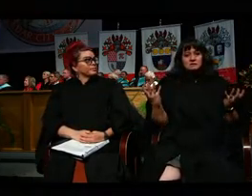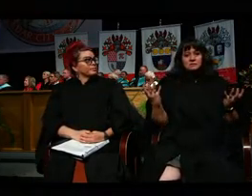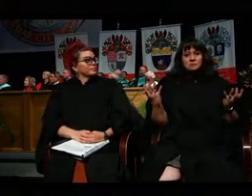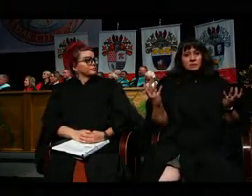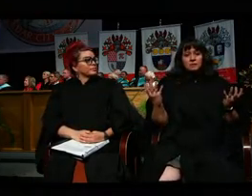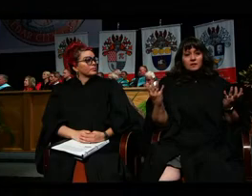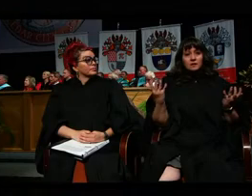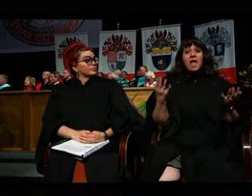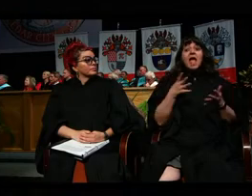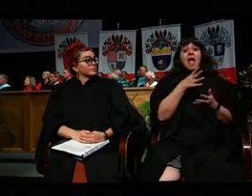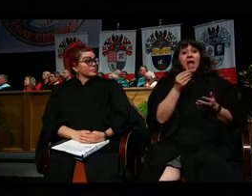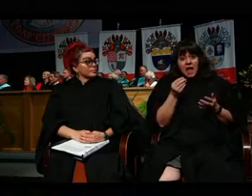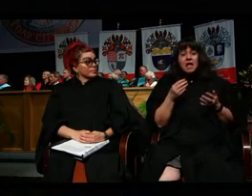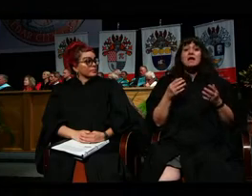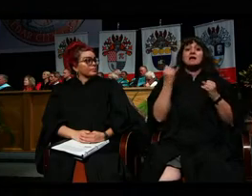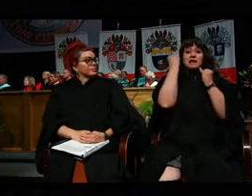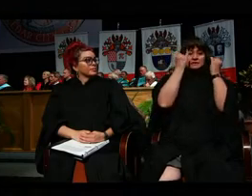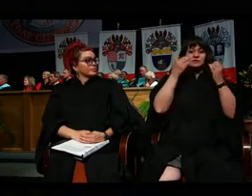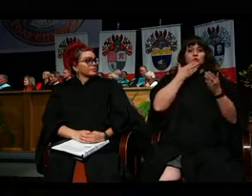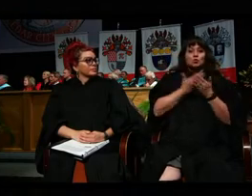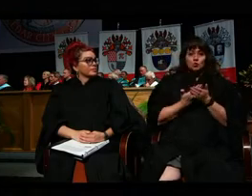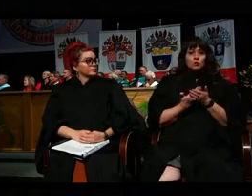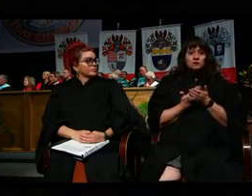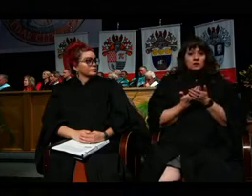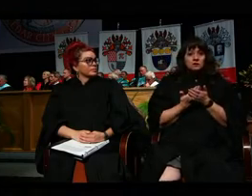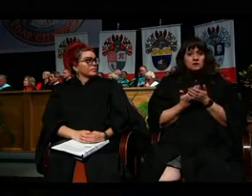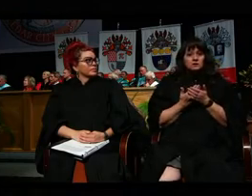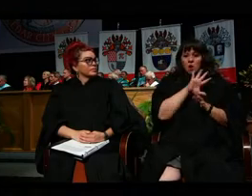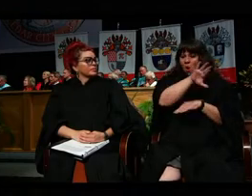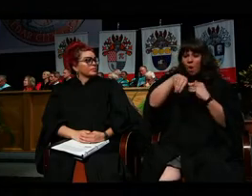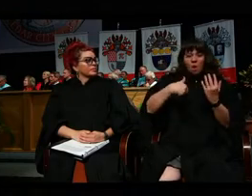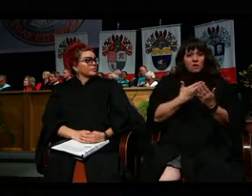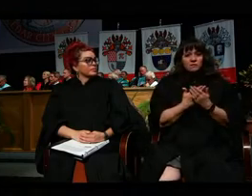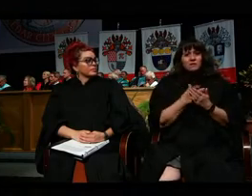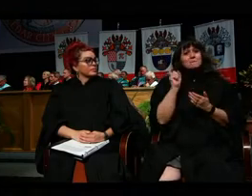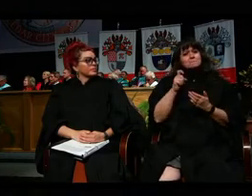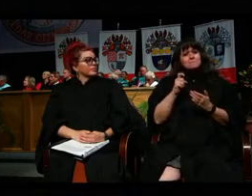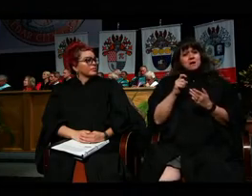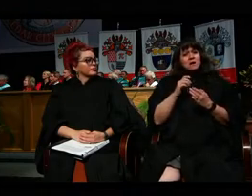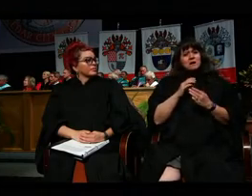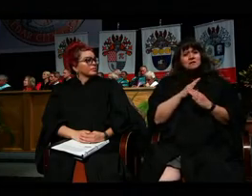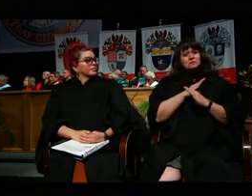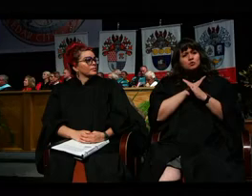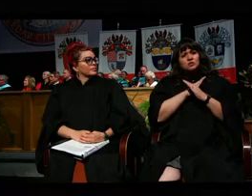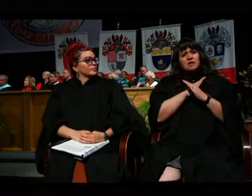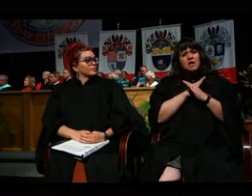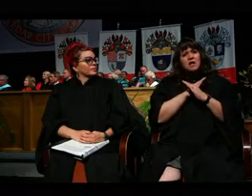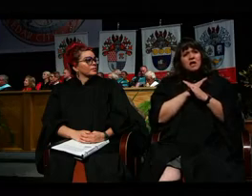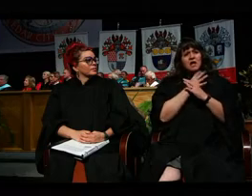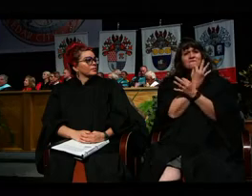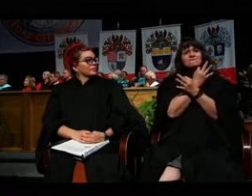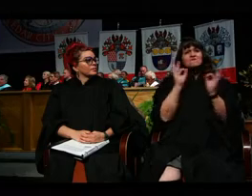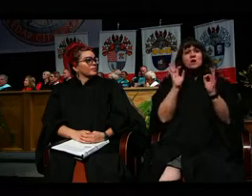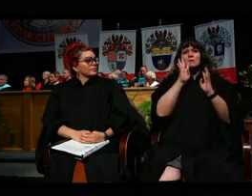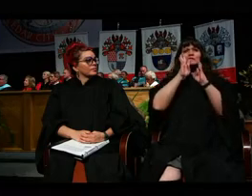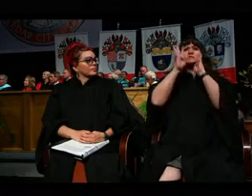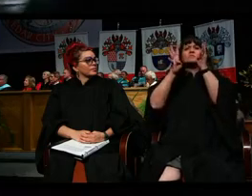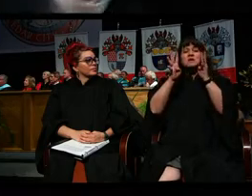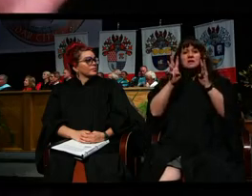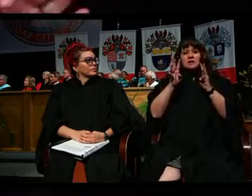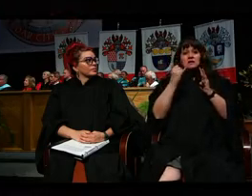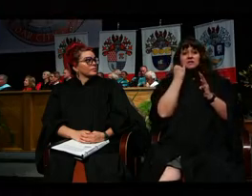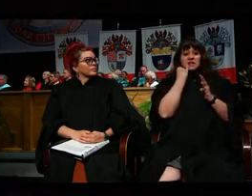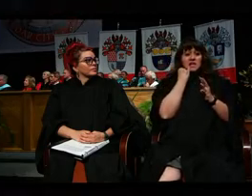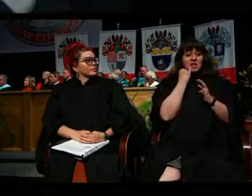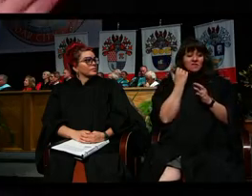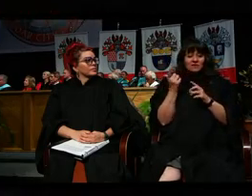that are good. We must protect freedom of speech on our campuses, whether it comes from the